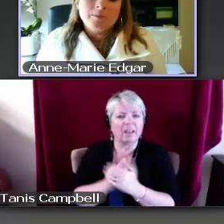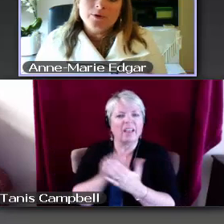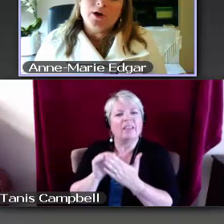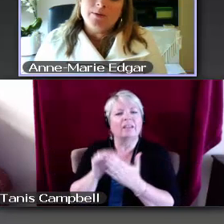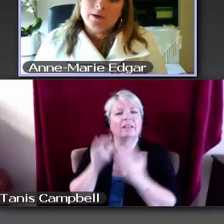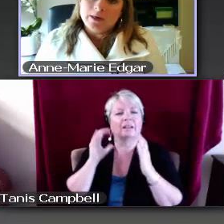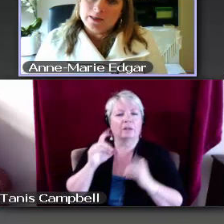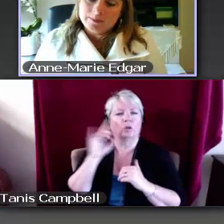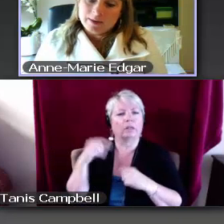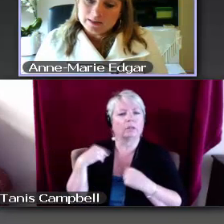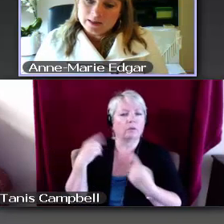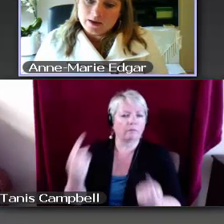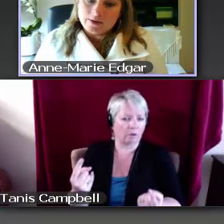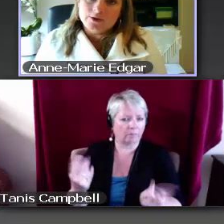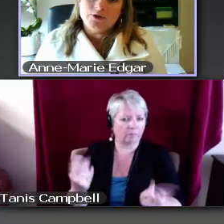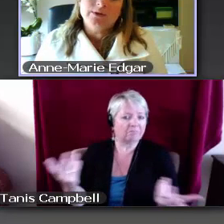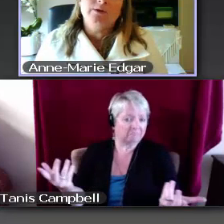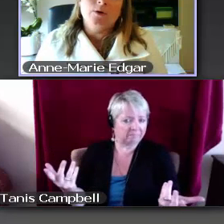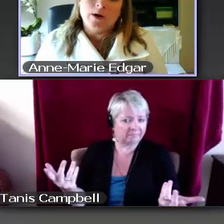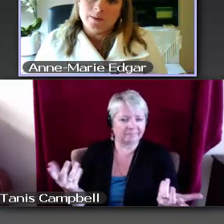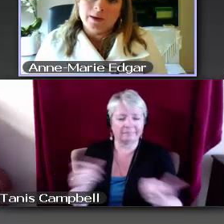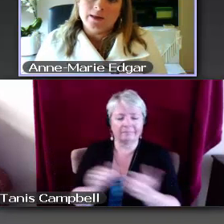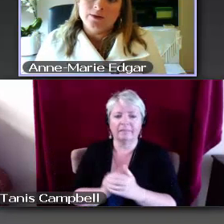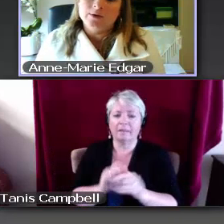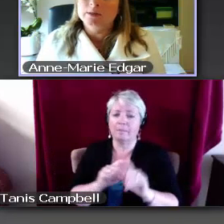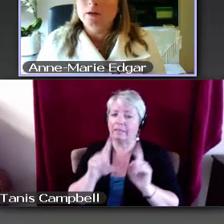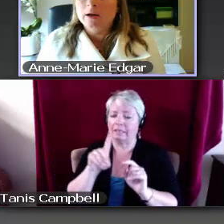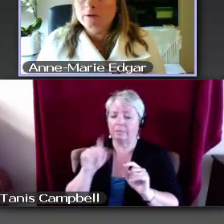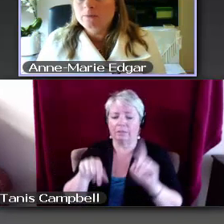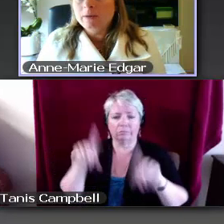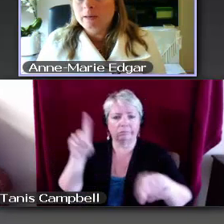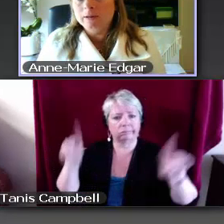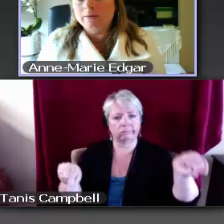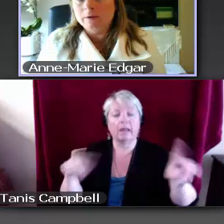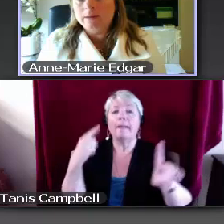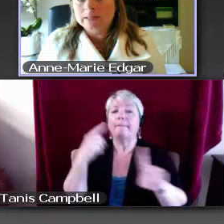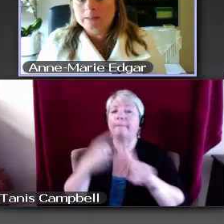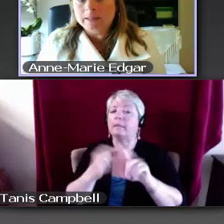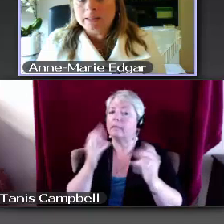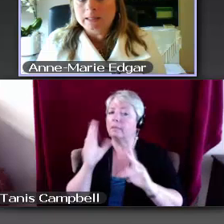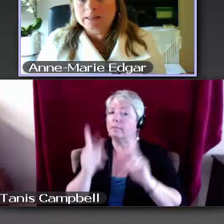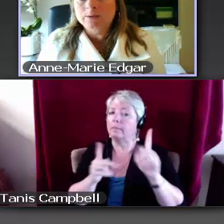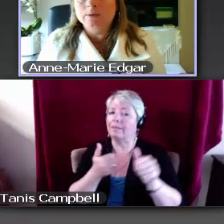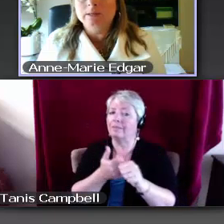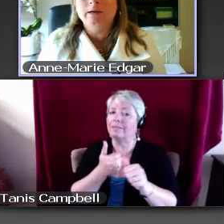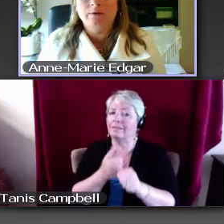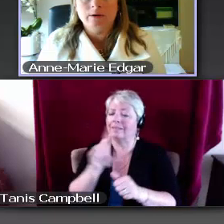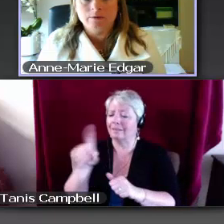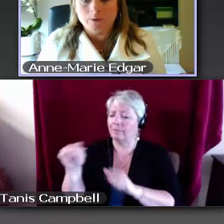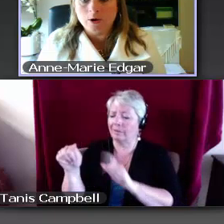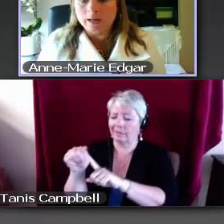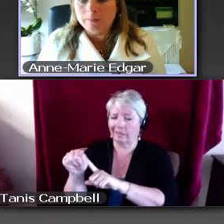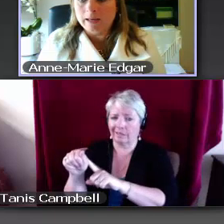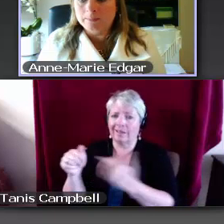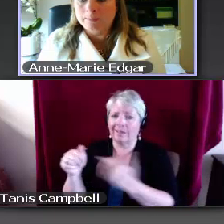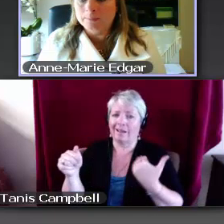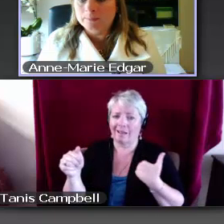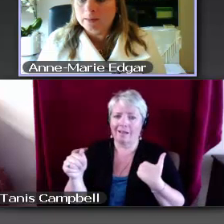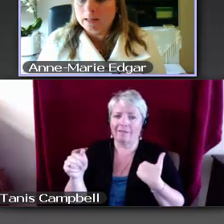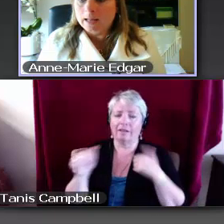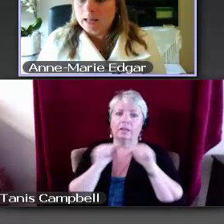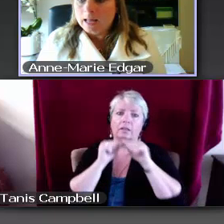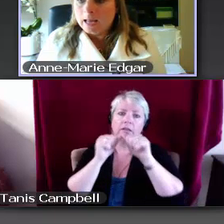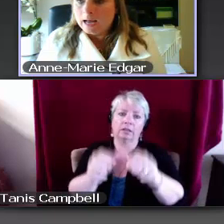really find predominant is the mental health issues and chronic pain. There's a lot of people living with disabilities who are suffering from chronic